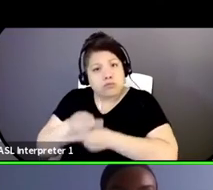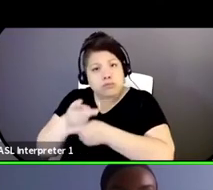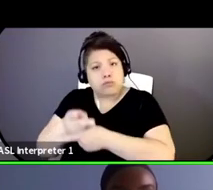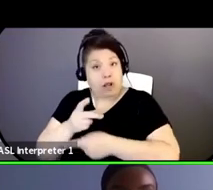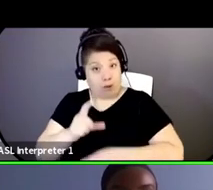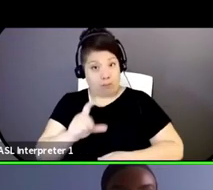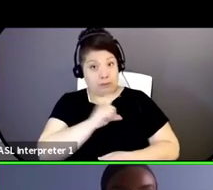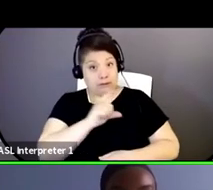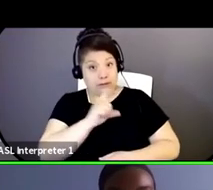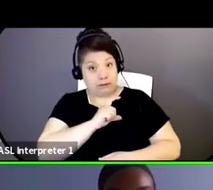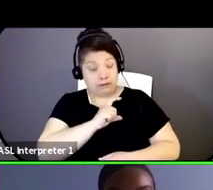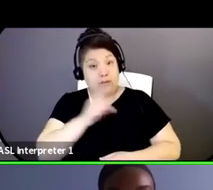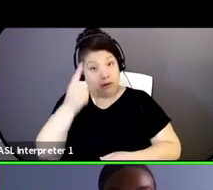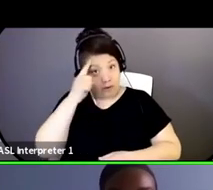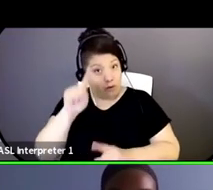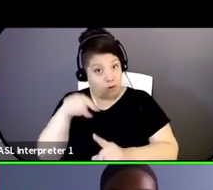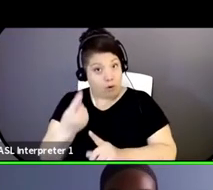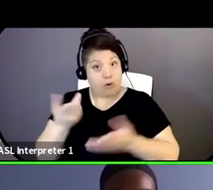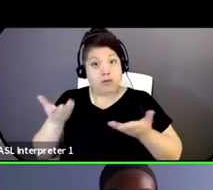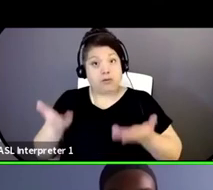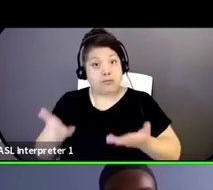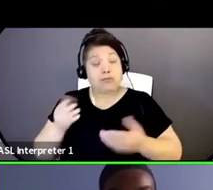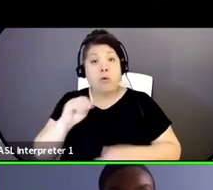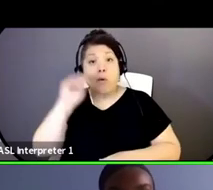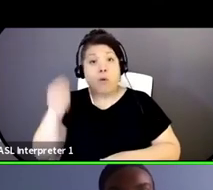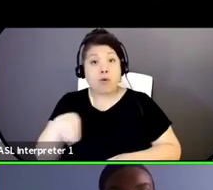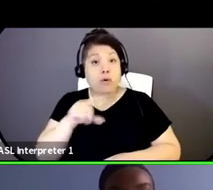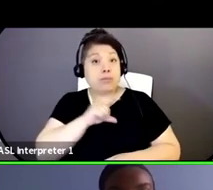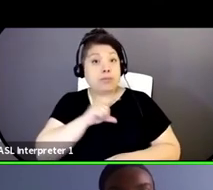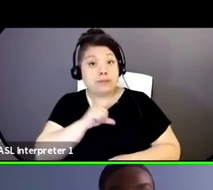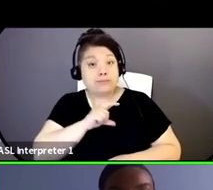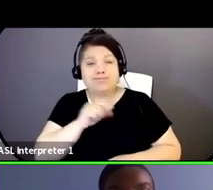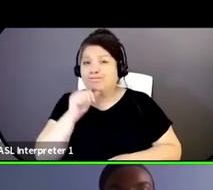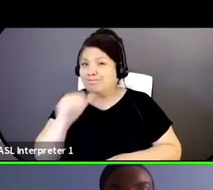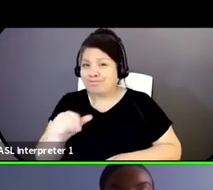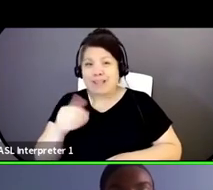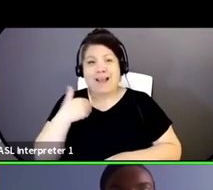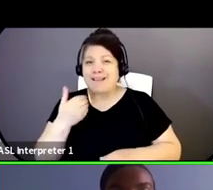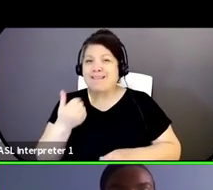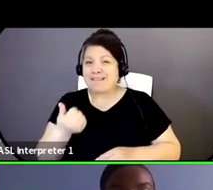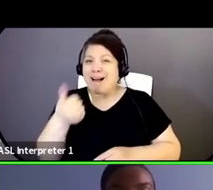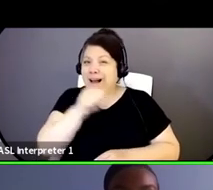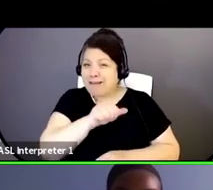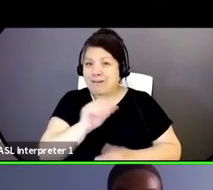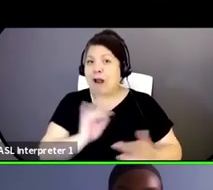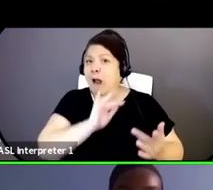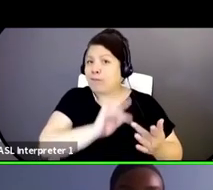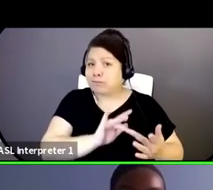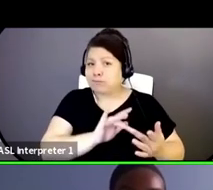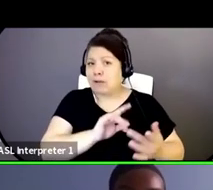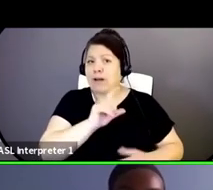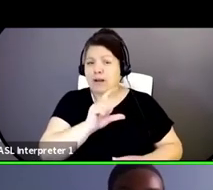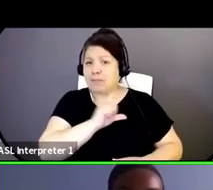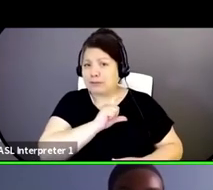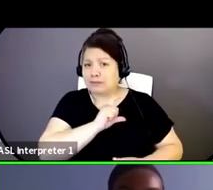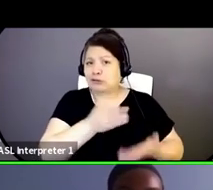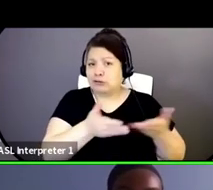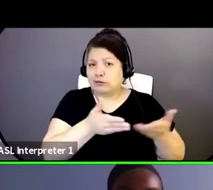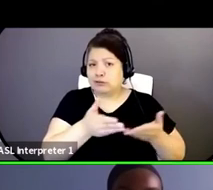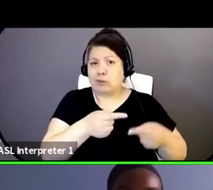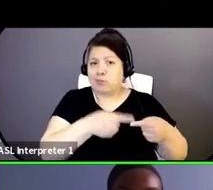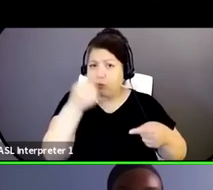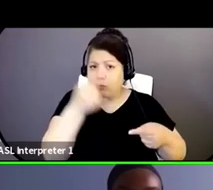include what's happening here at the municipal level, it's happening at